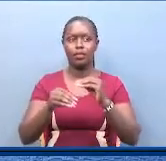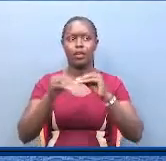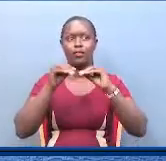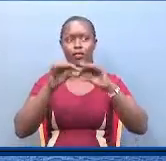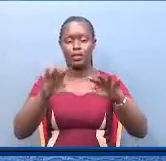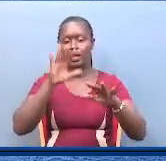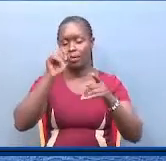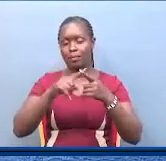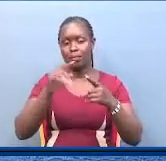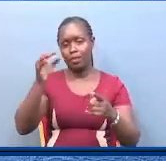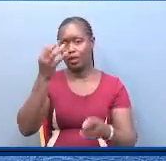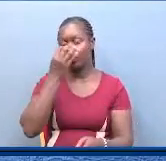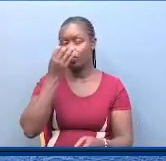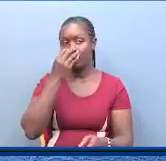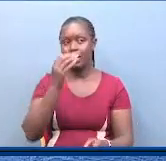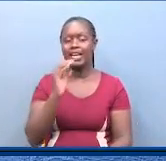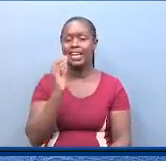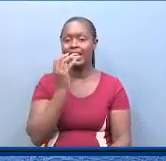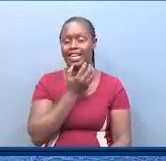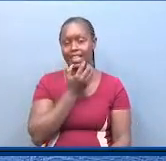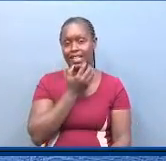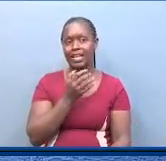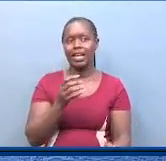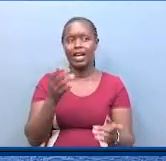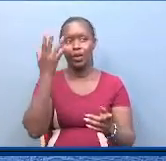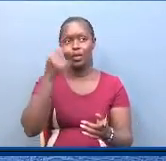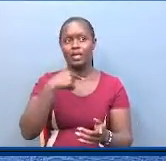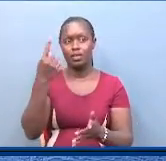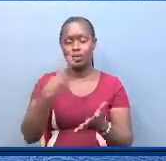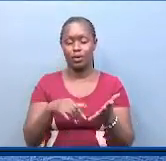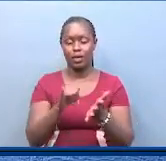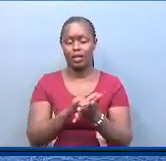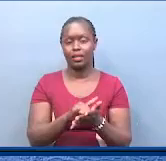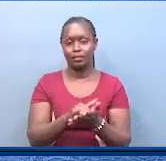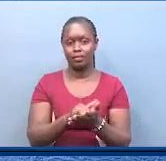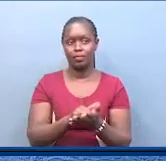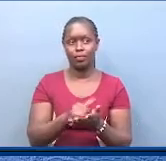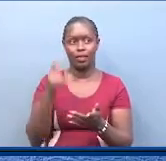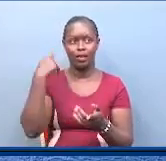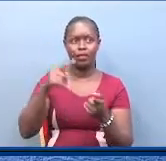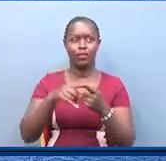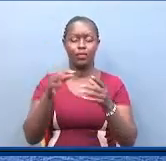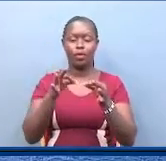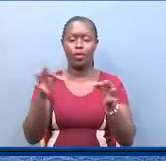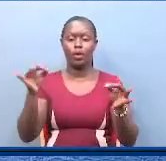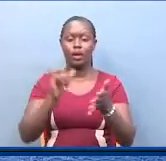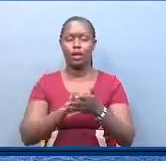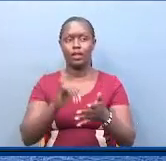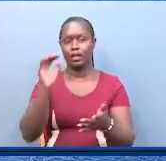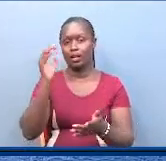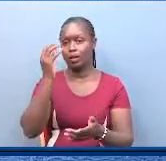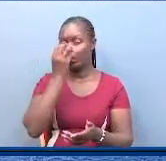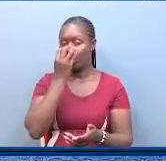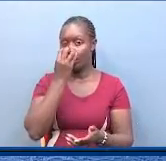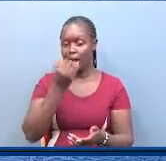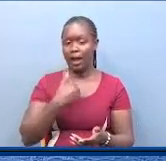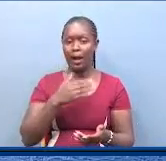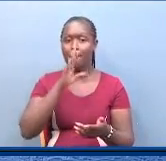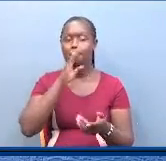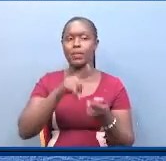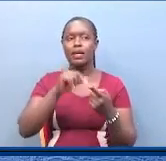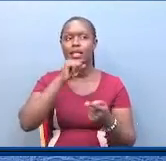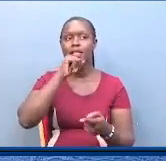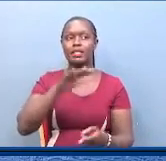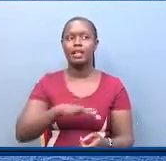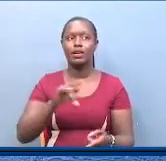Rigathi Gachagua. Why are we saying that is because, for the longest, William has been a son of the mountain.